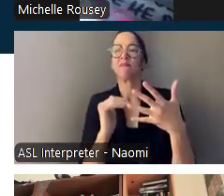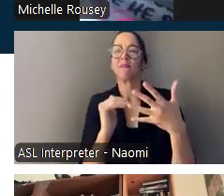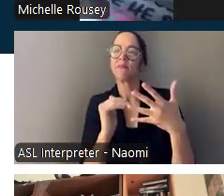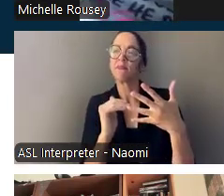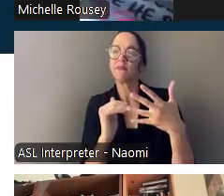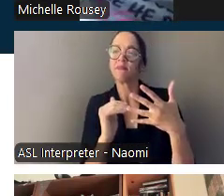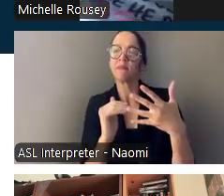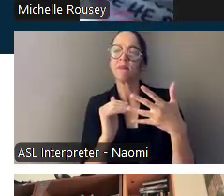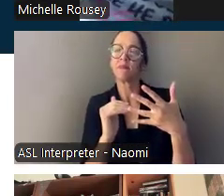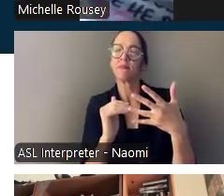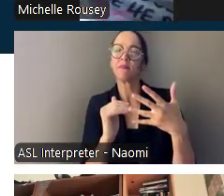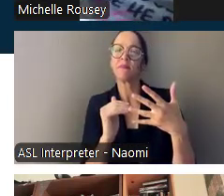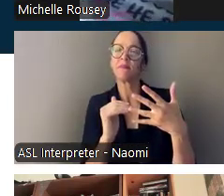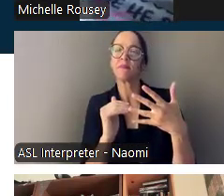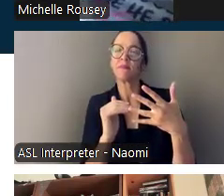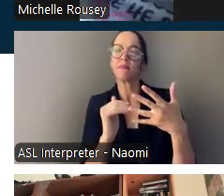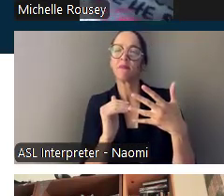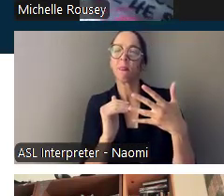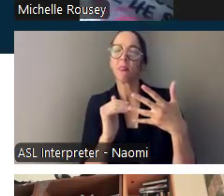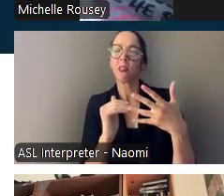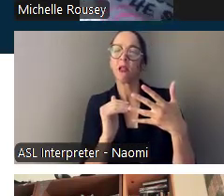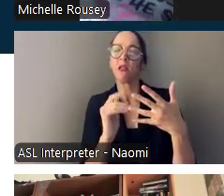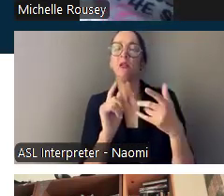the unbanked and underbanked.